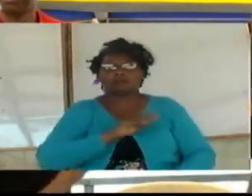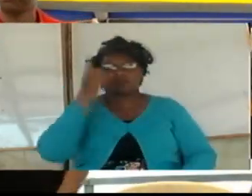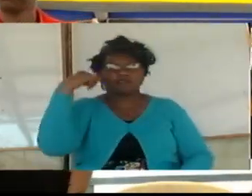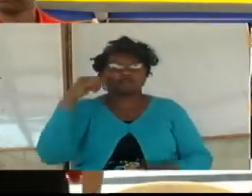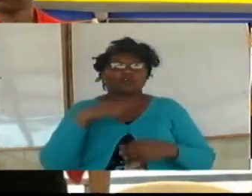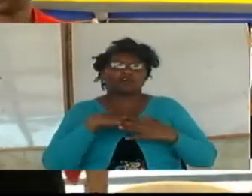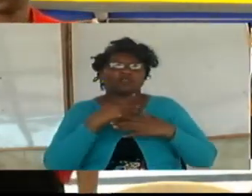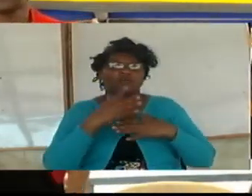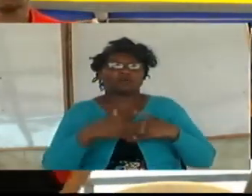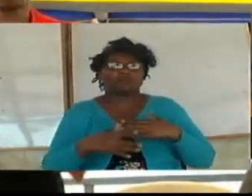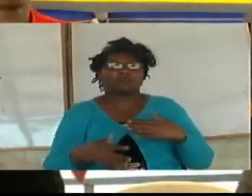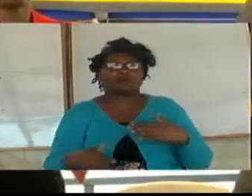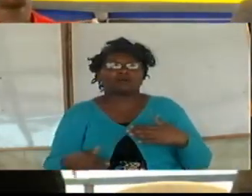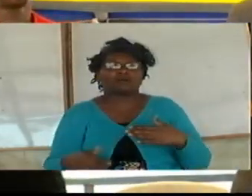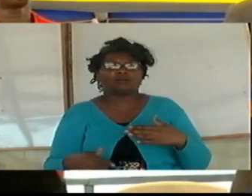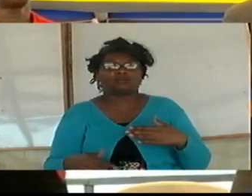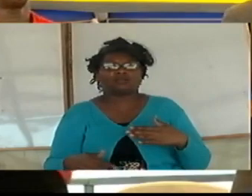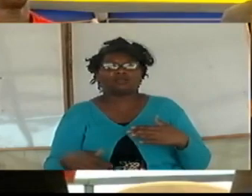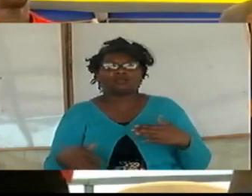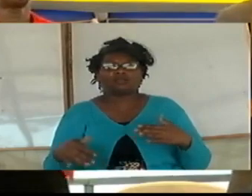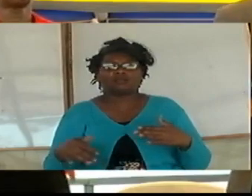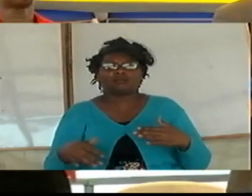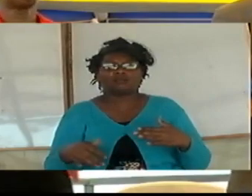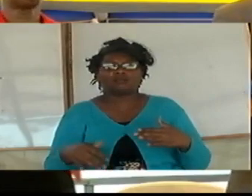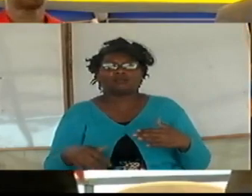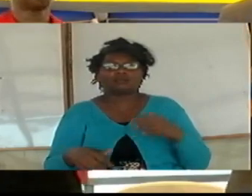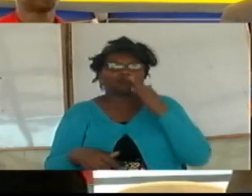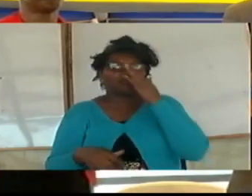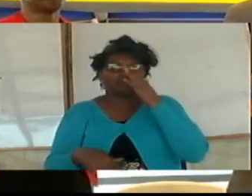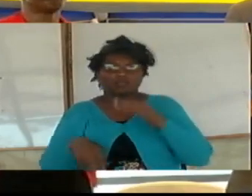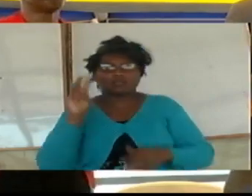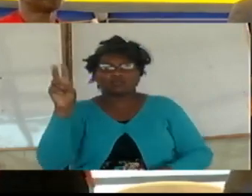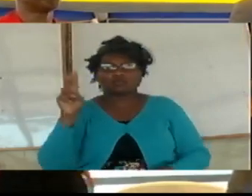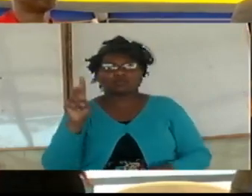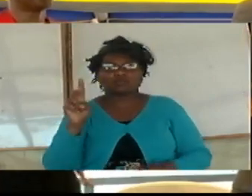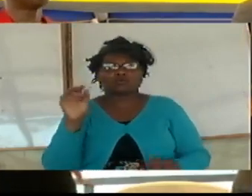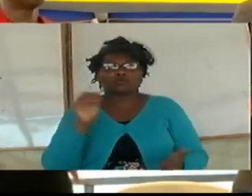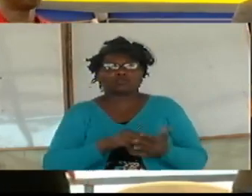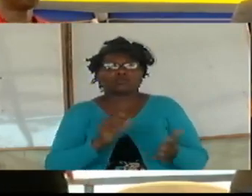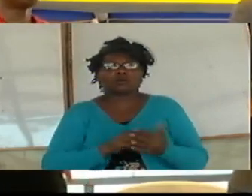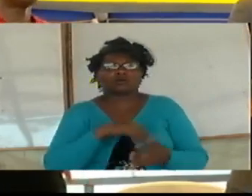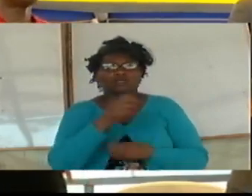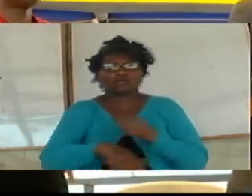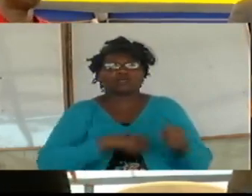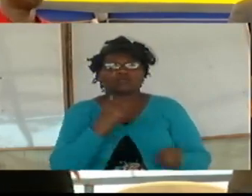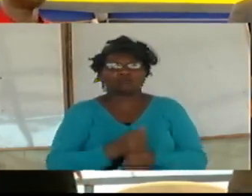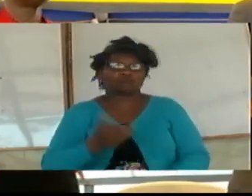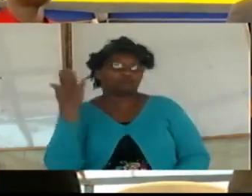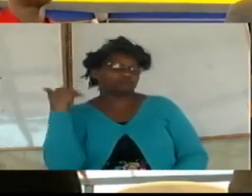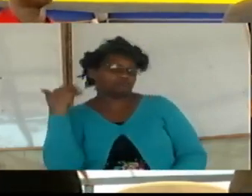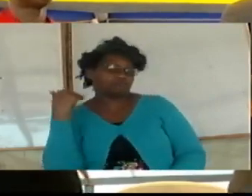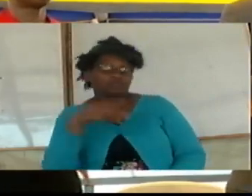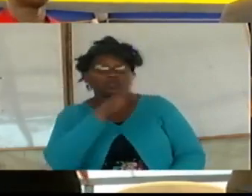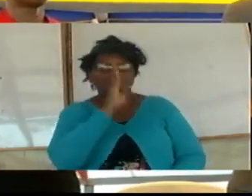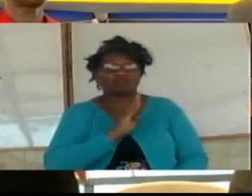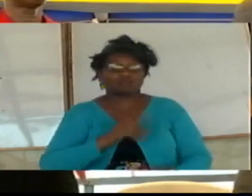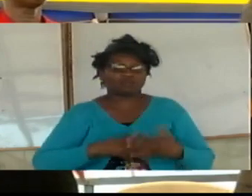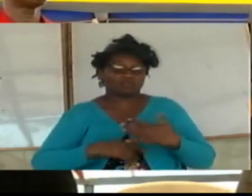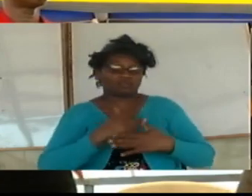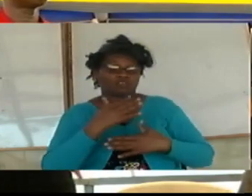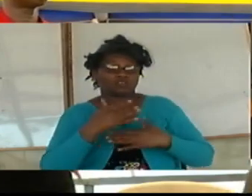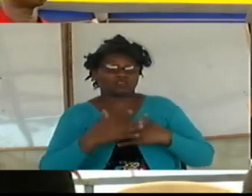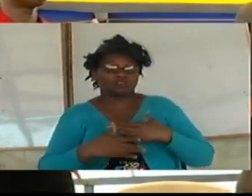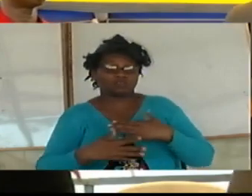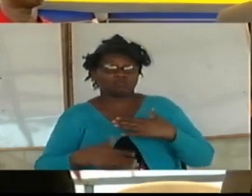thank God for the fact that God 2,000 years ago shed his blood for us. Amen. And even in this